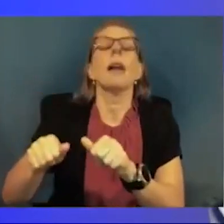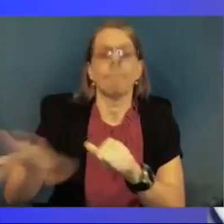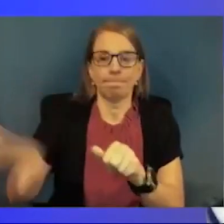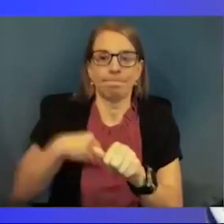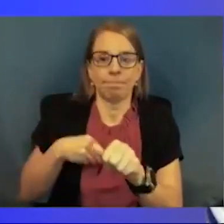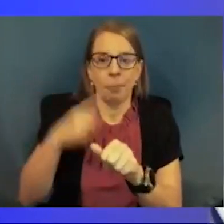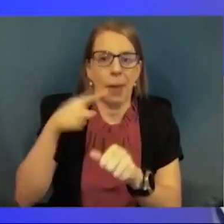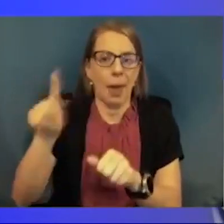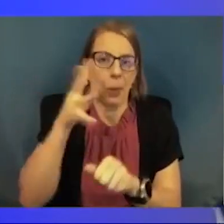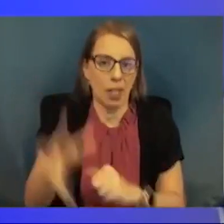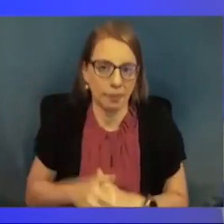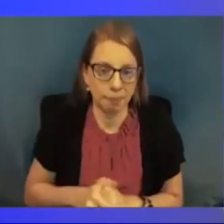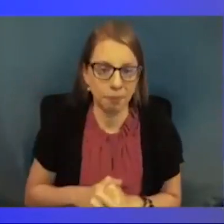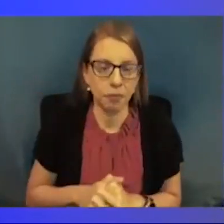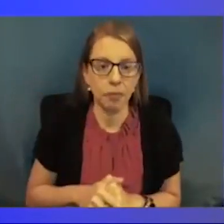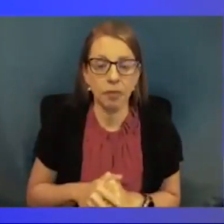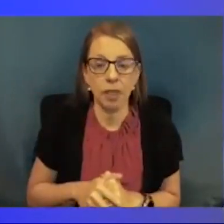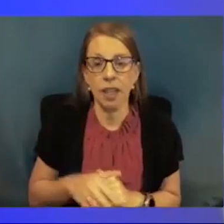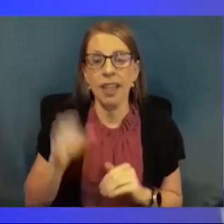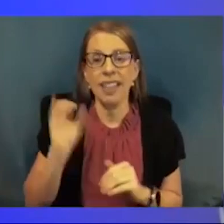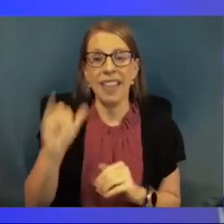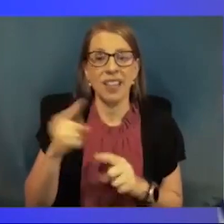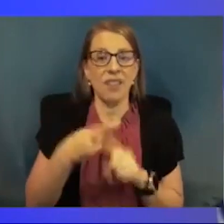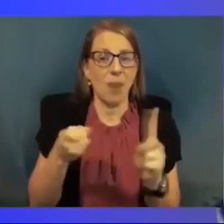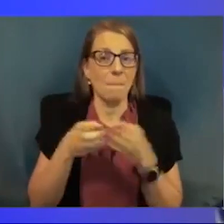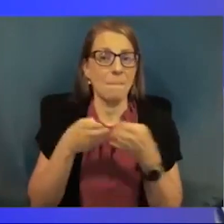that. Again, that's from all the public data that we know. And